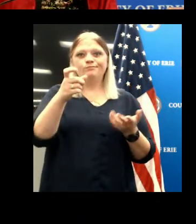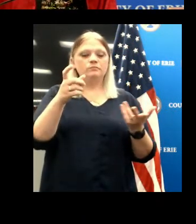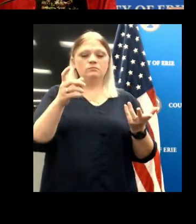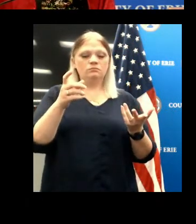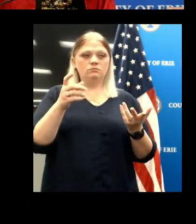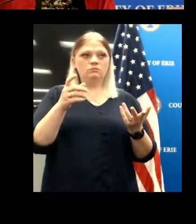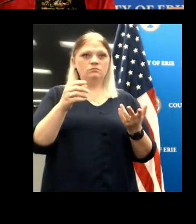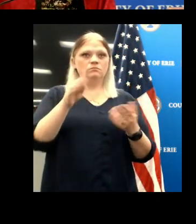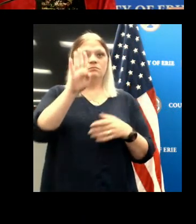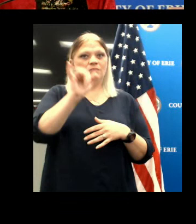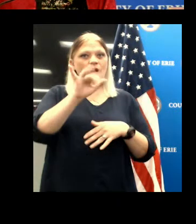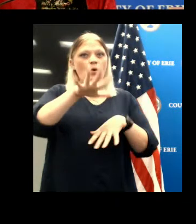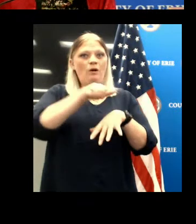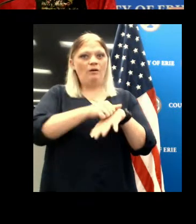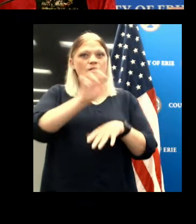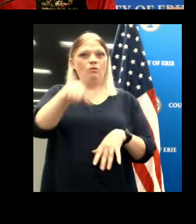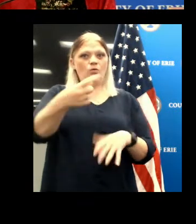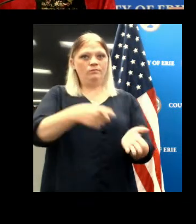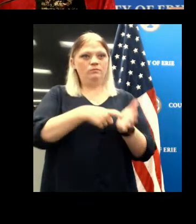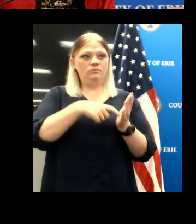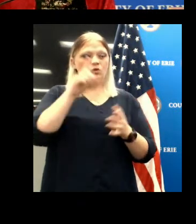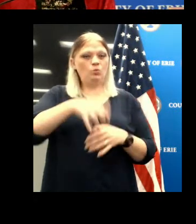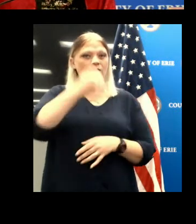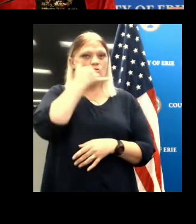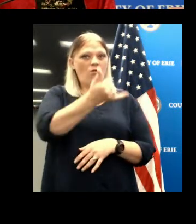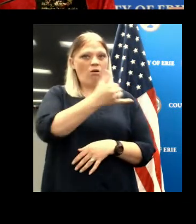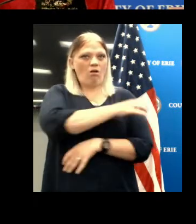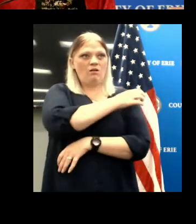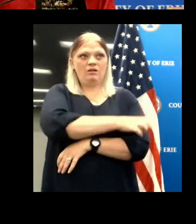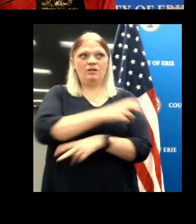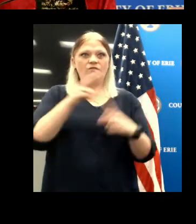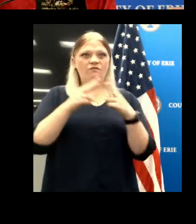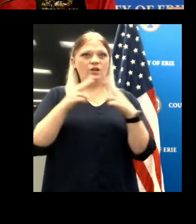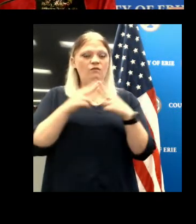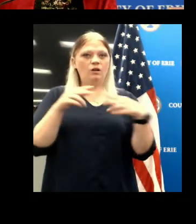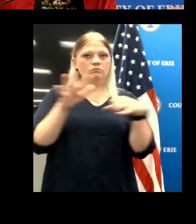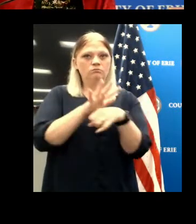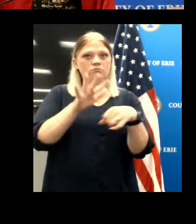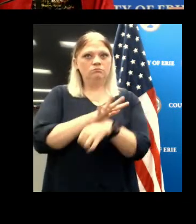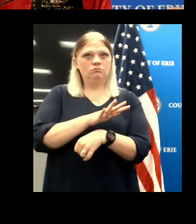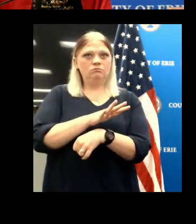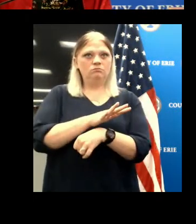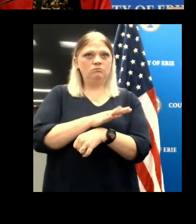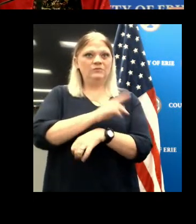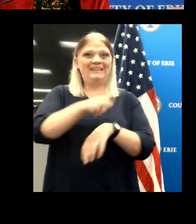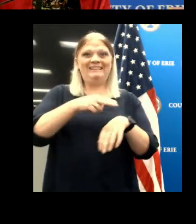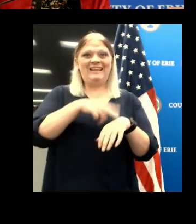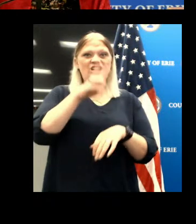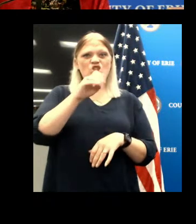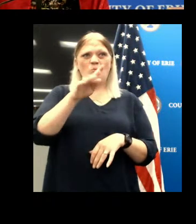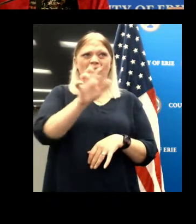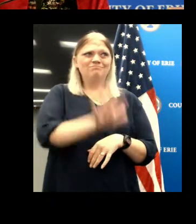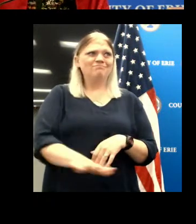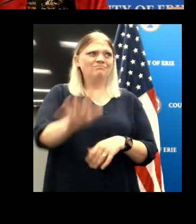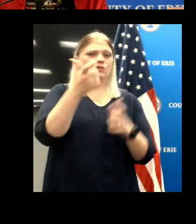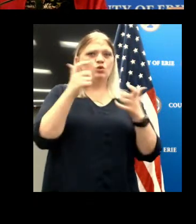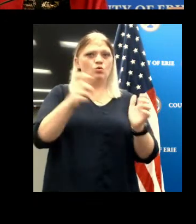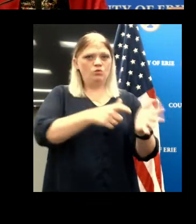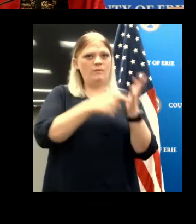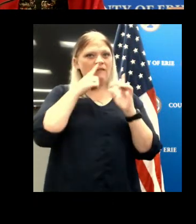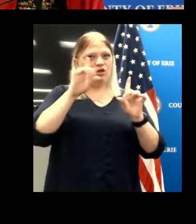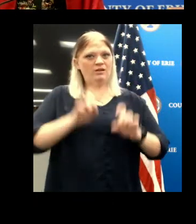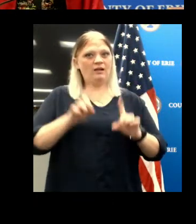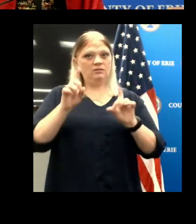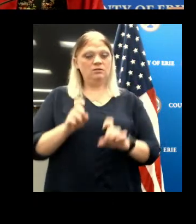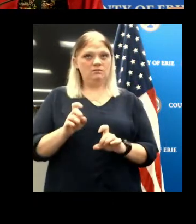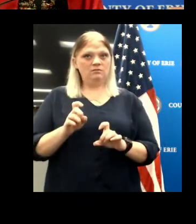are by appointment only, so we do need you to call. Our clinics are getting very, very full. You know, nationwide, there's a large demand for testing,